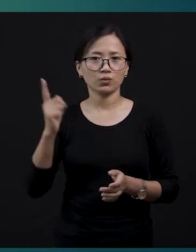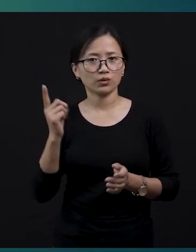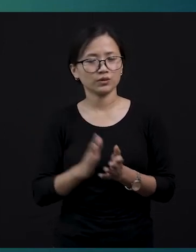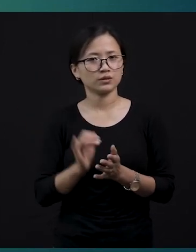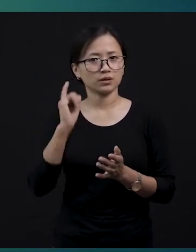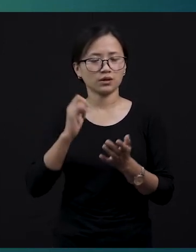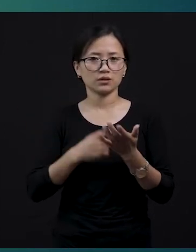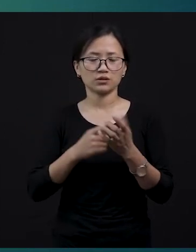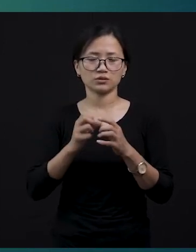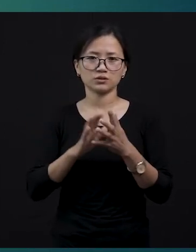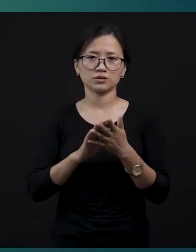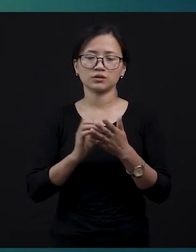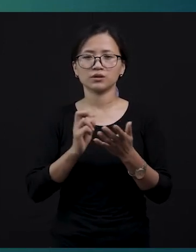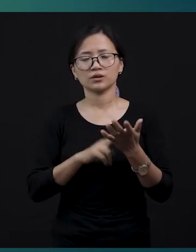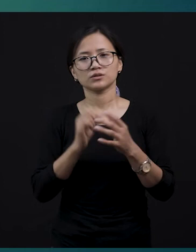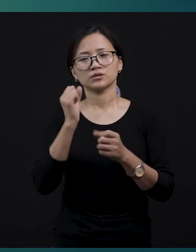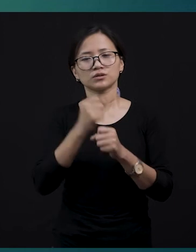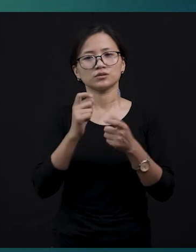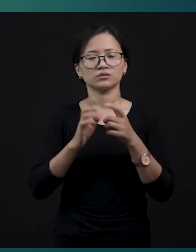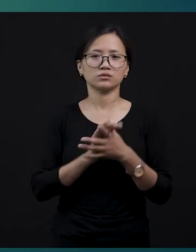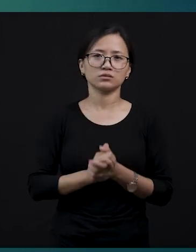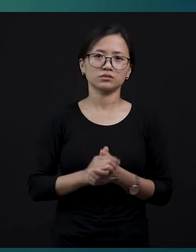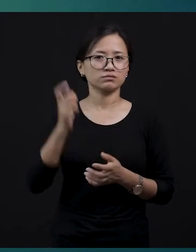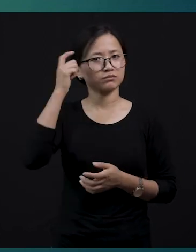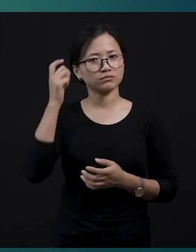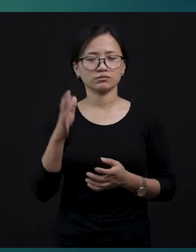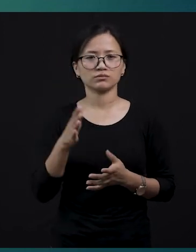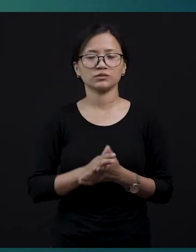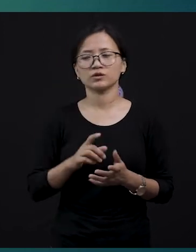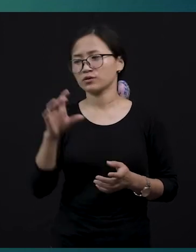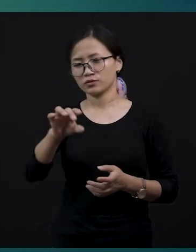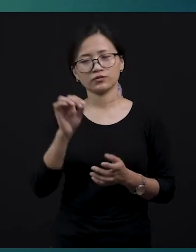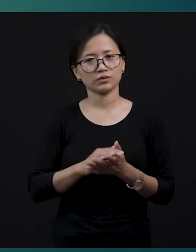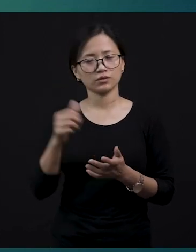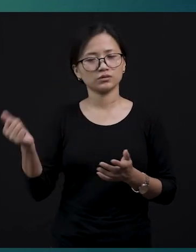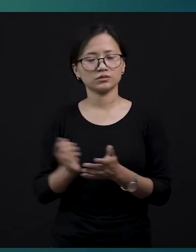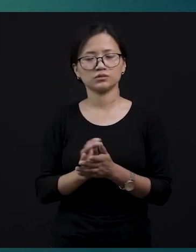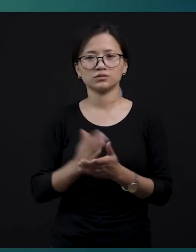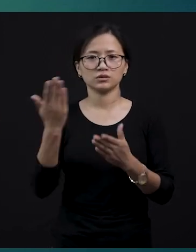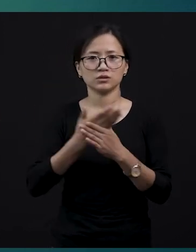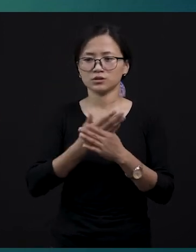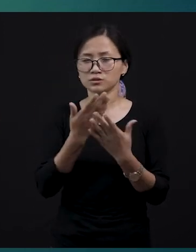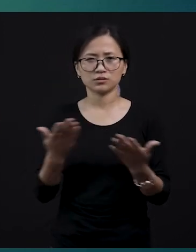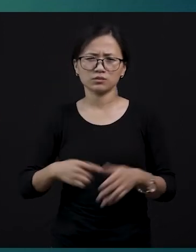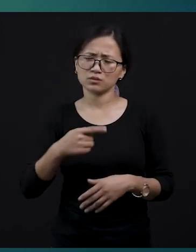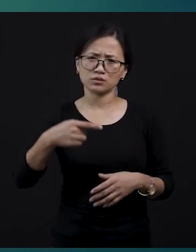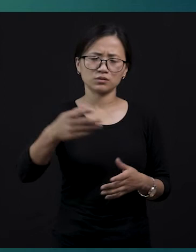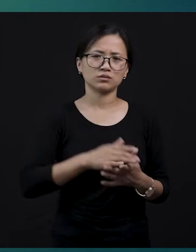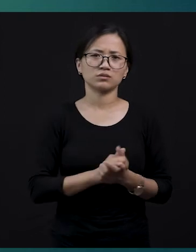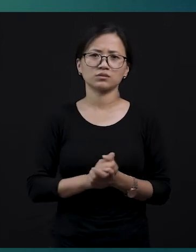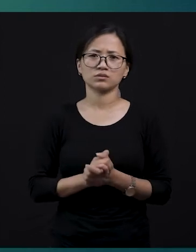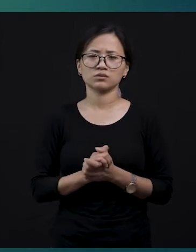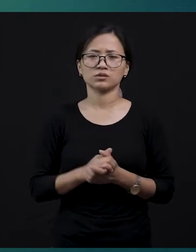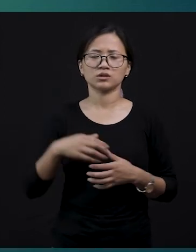ignored, that means they don't want others to come and disturb them. So if they find that others are disturbing them continuously, it would threaten. It